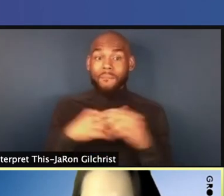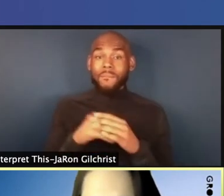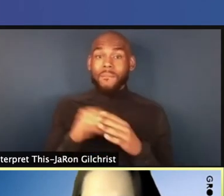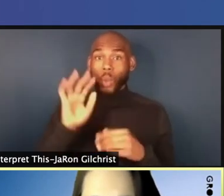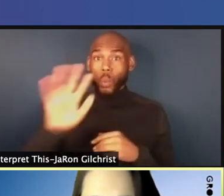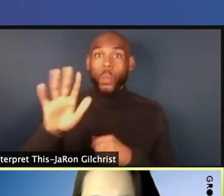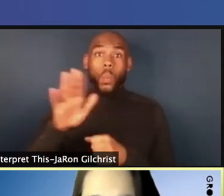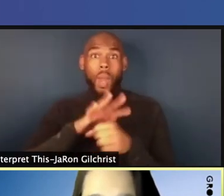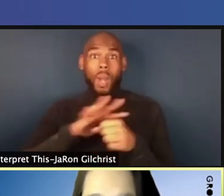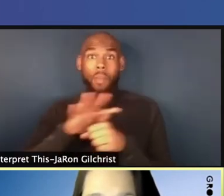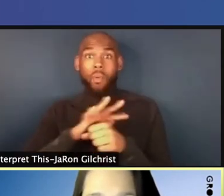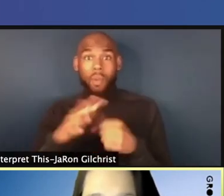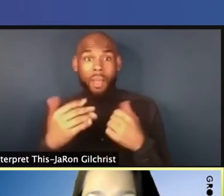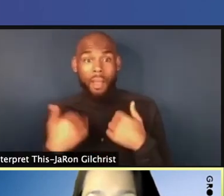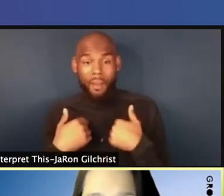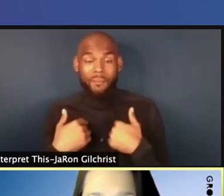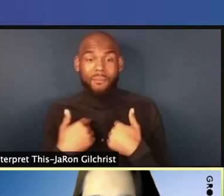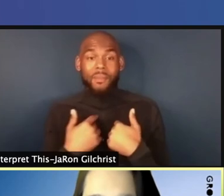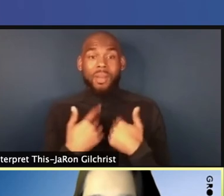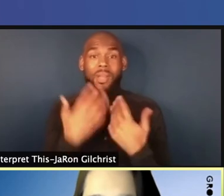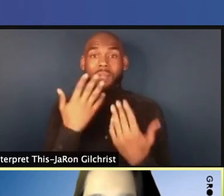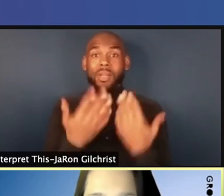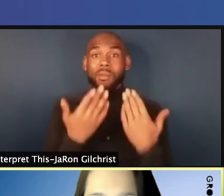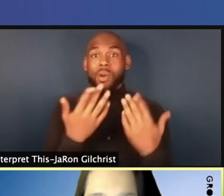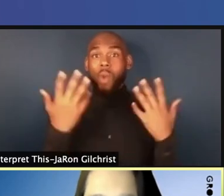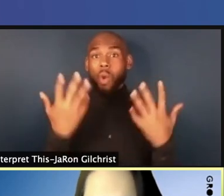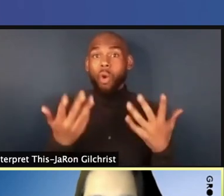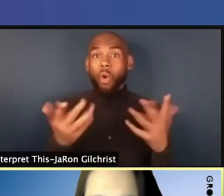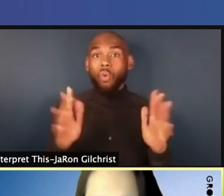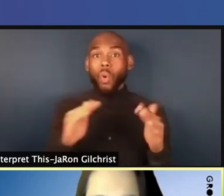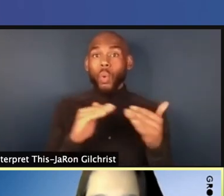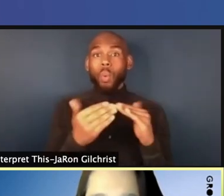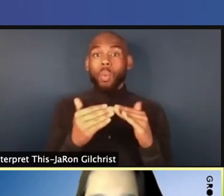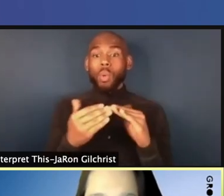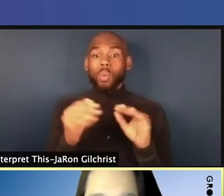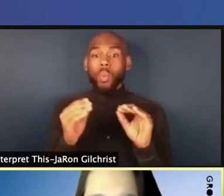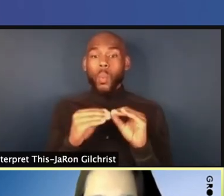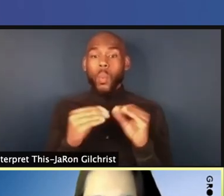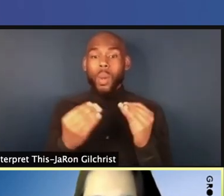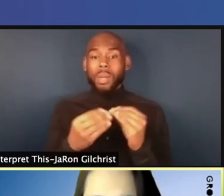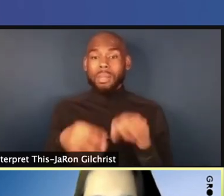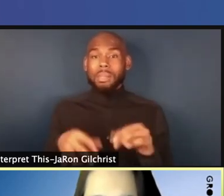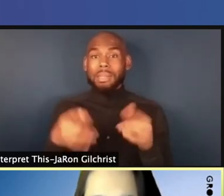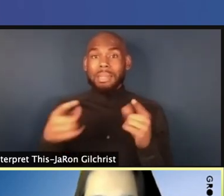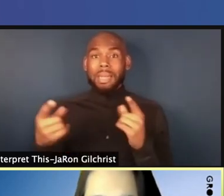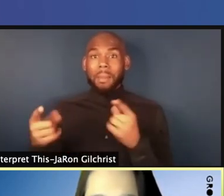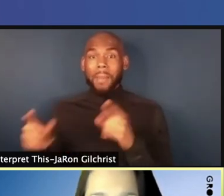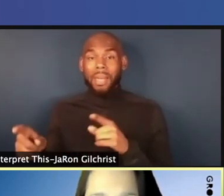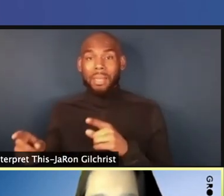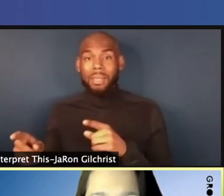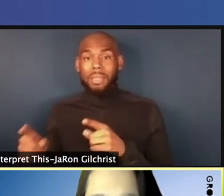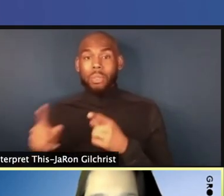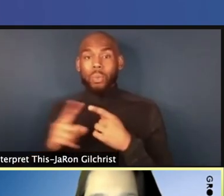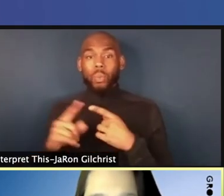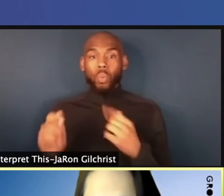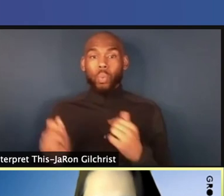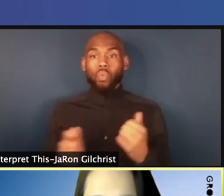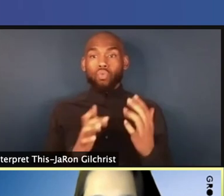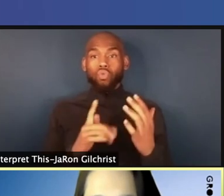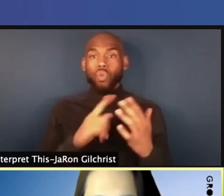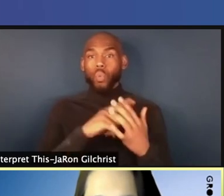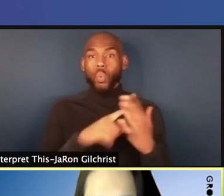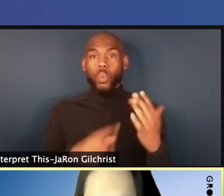neighborhood. And there's probably already community organizing taking place to address those